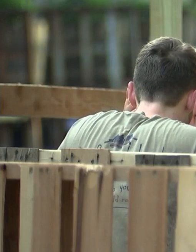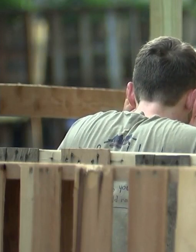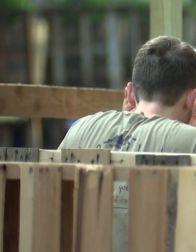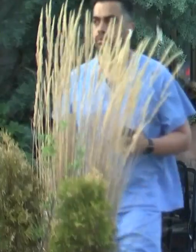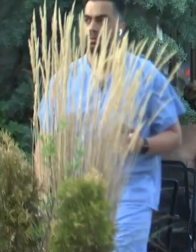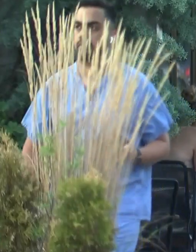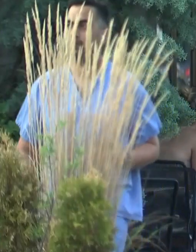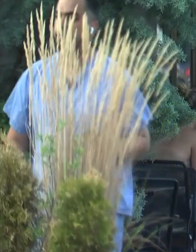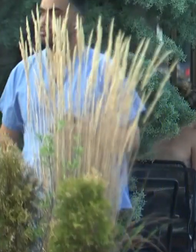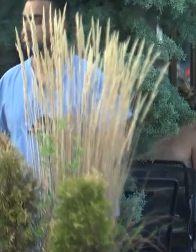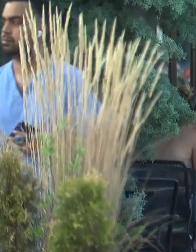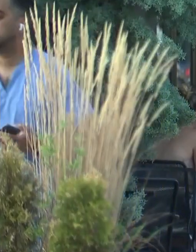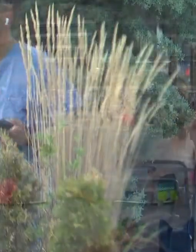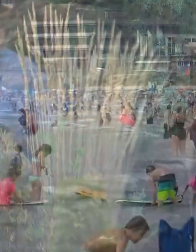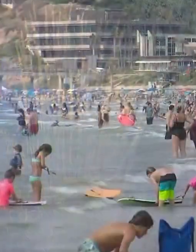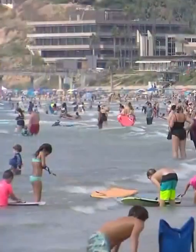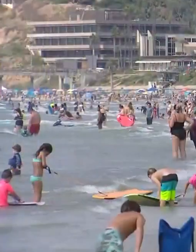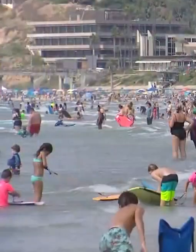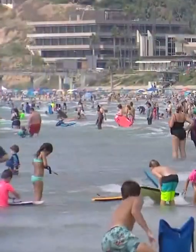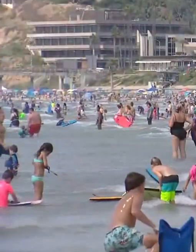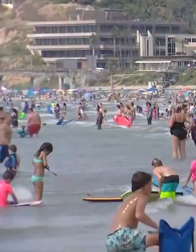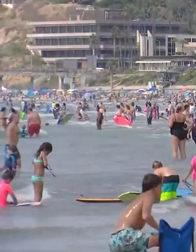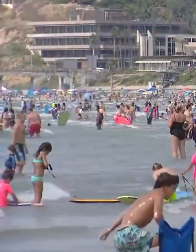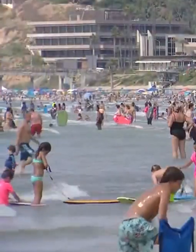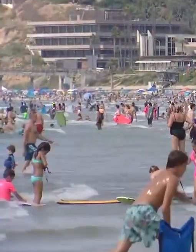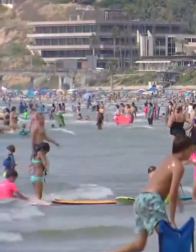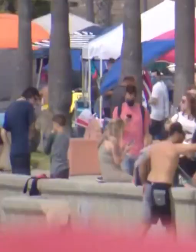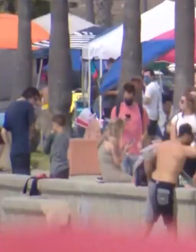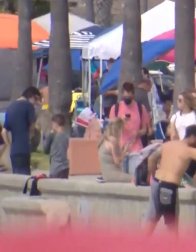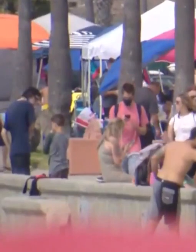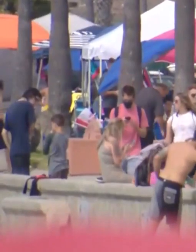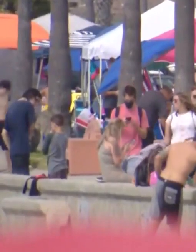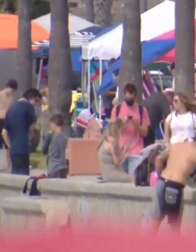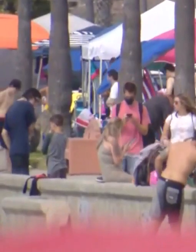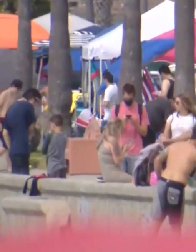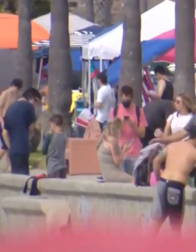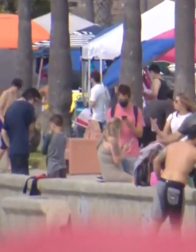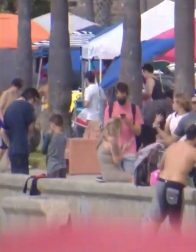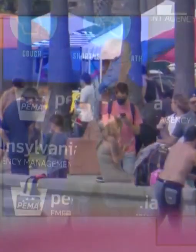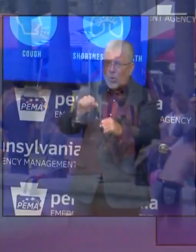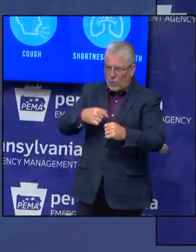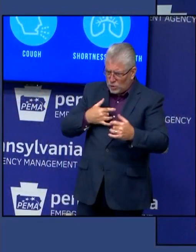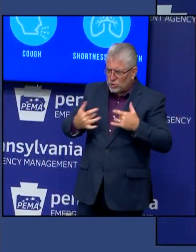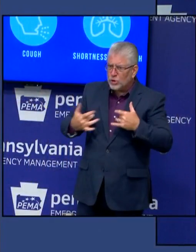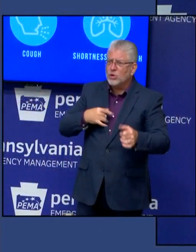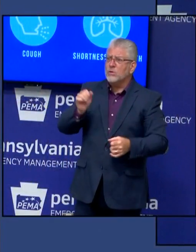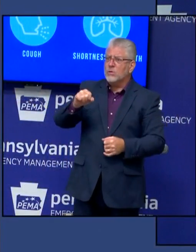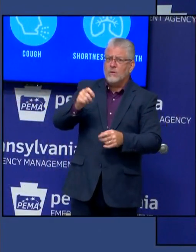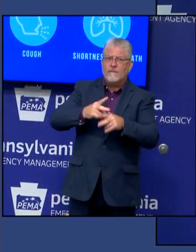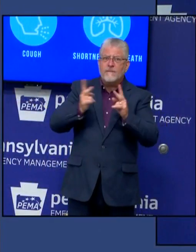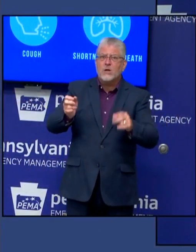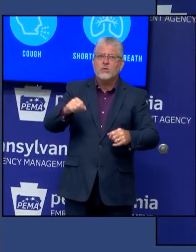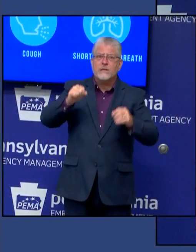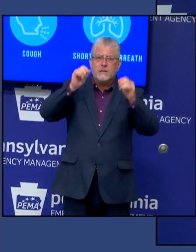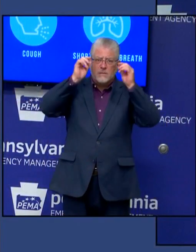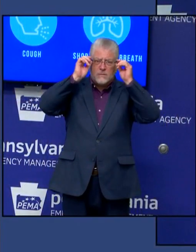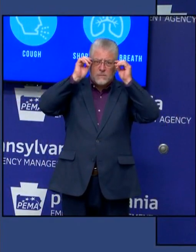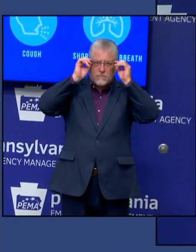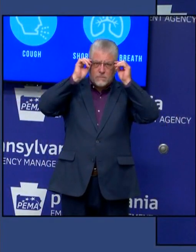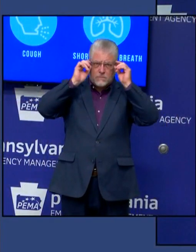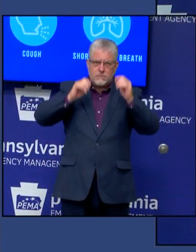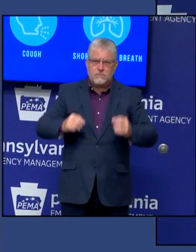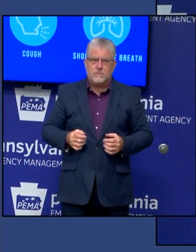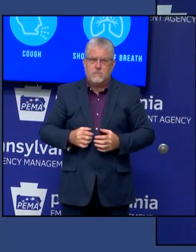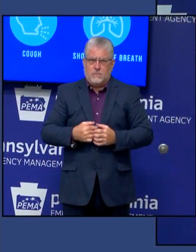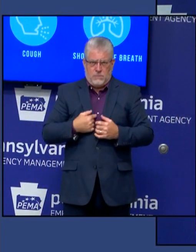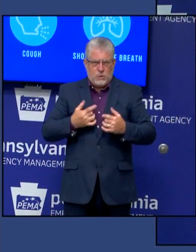parties, restaurants and bars, plus travel to other affected parts of the country. We're concerned, of course, about the rapid increases that